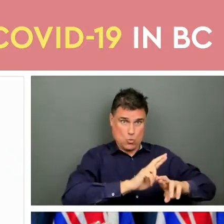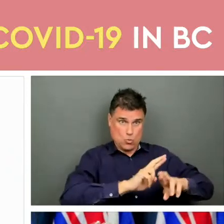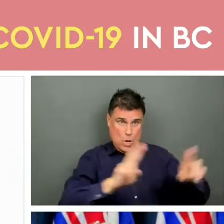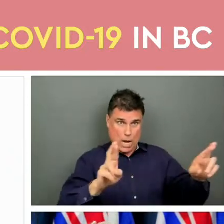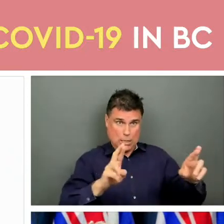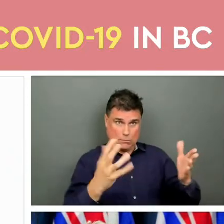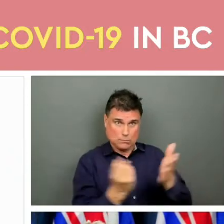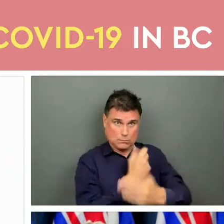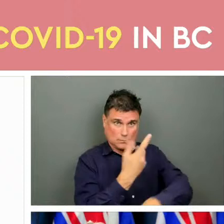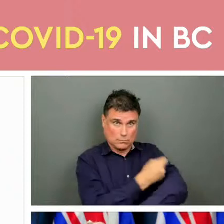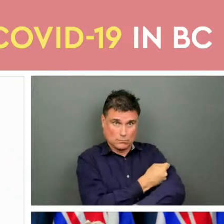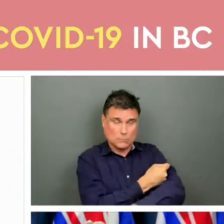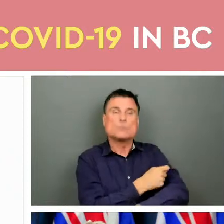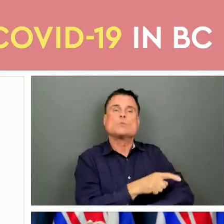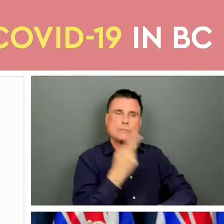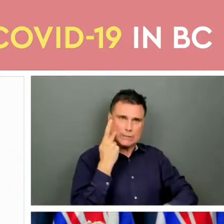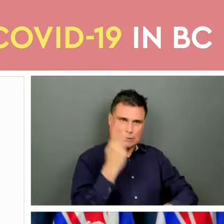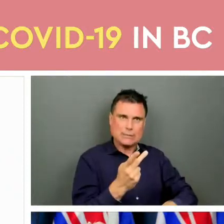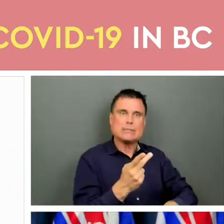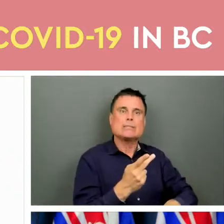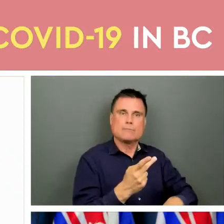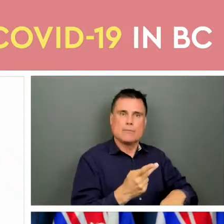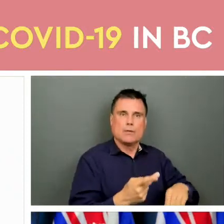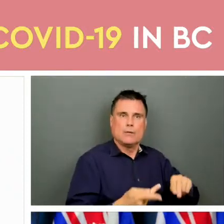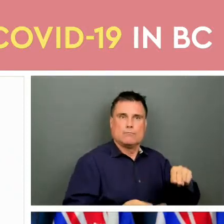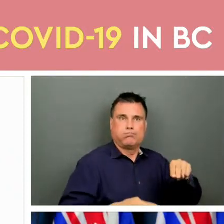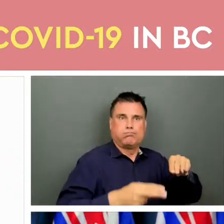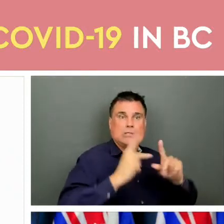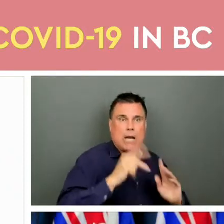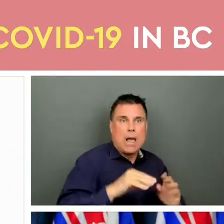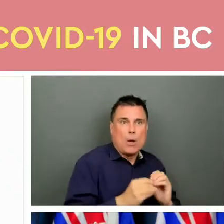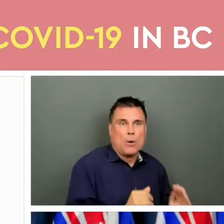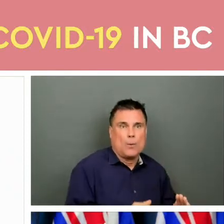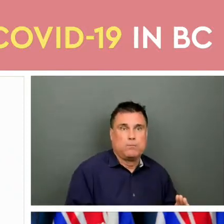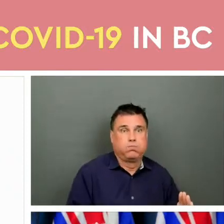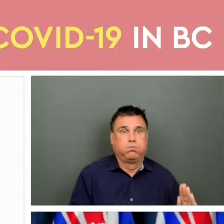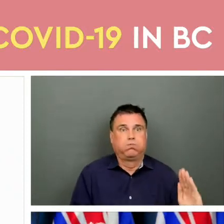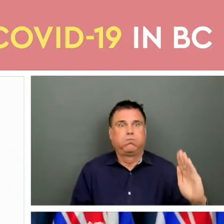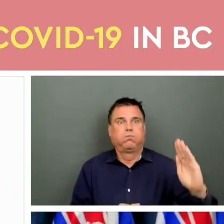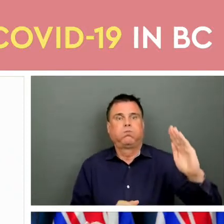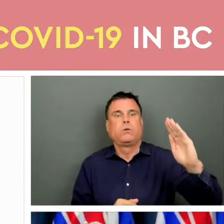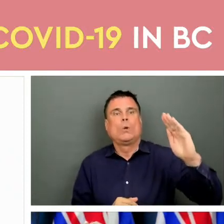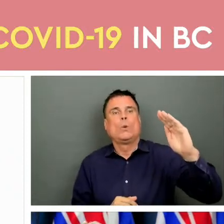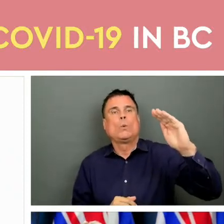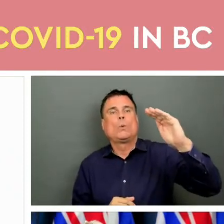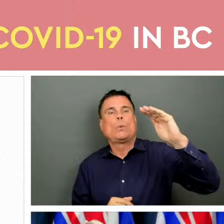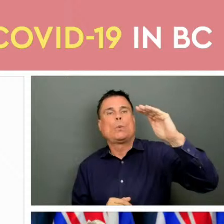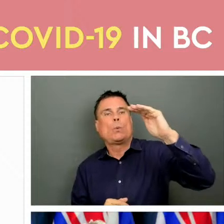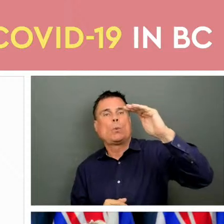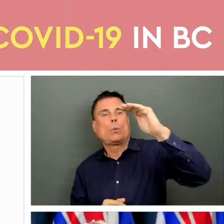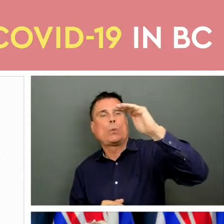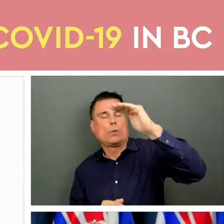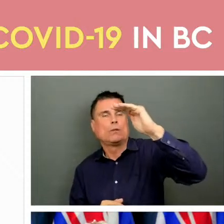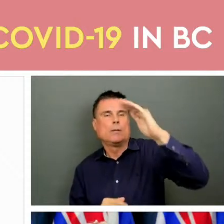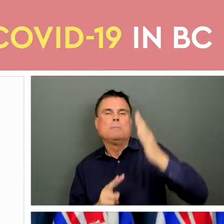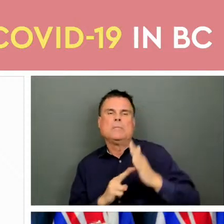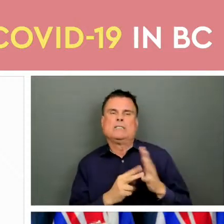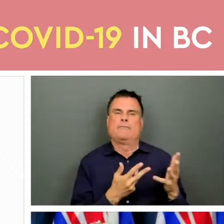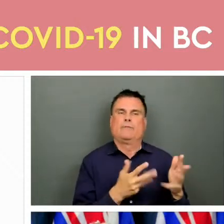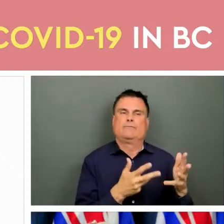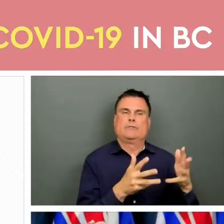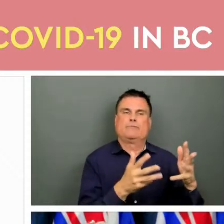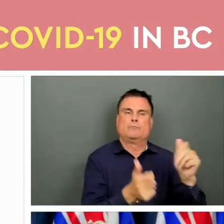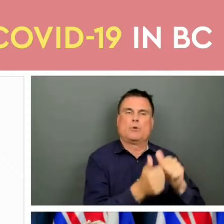of immunization, and then it leveled off somewhere around 80%. One of the things that we are seeing is in the younger cohorts,